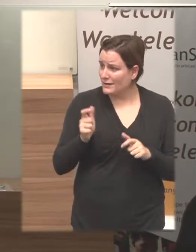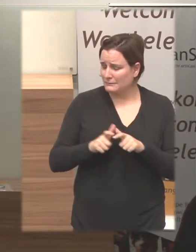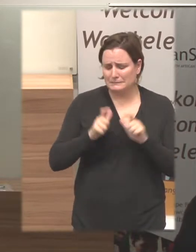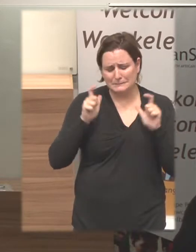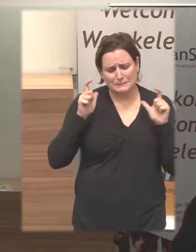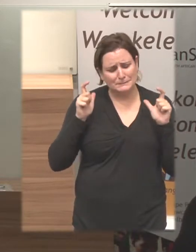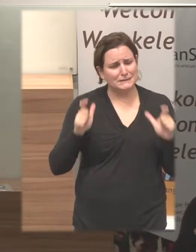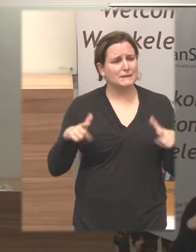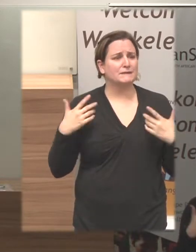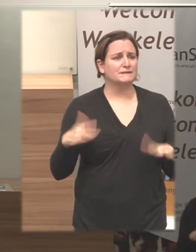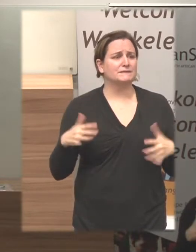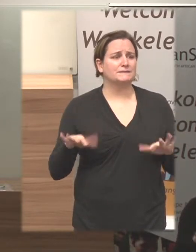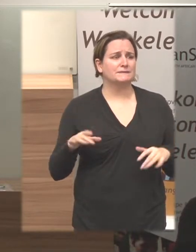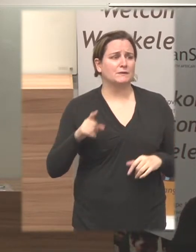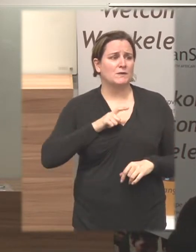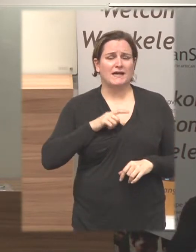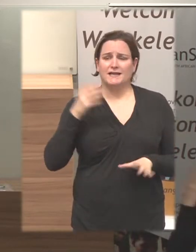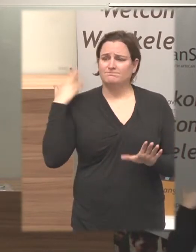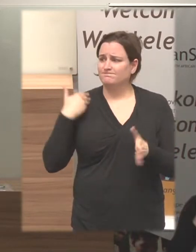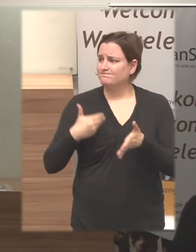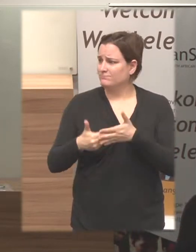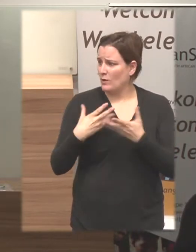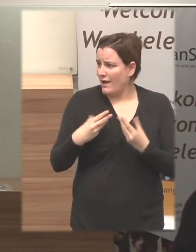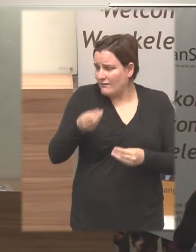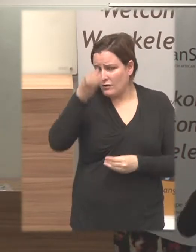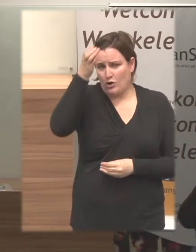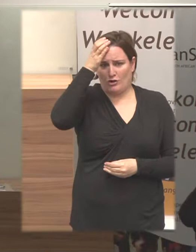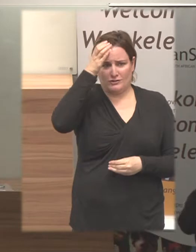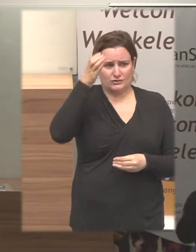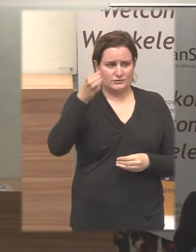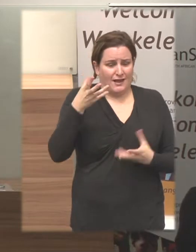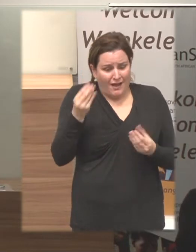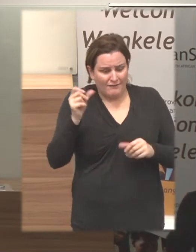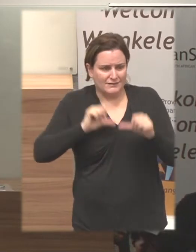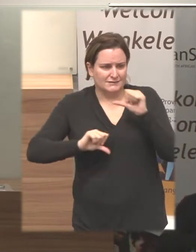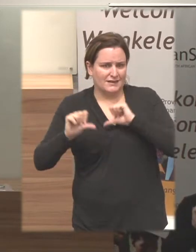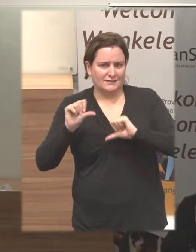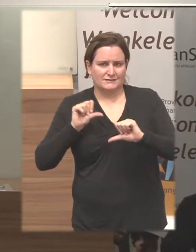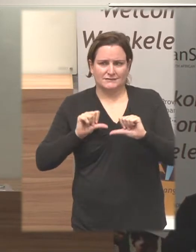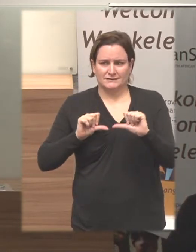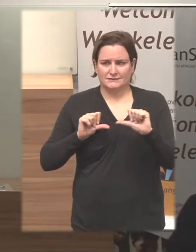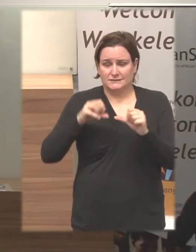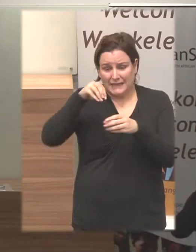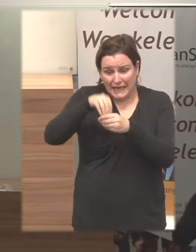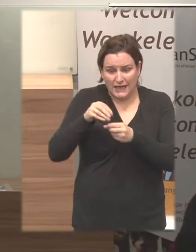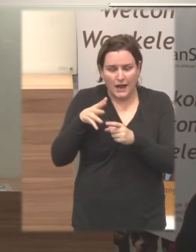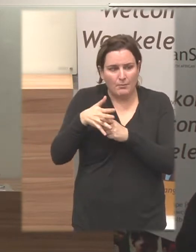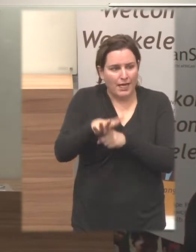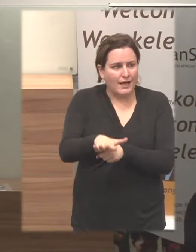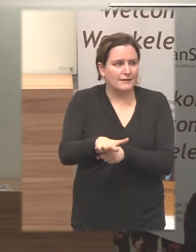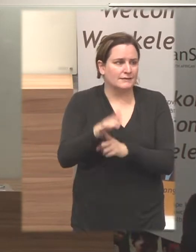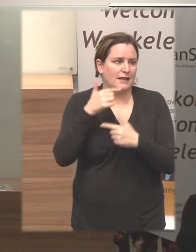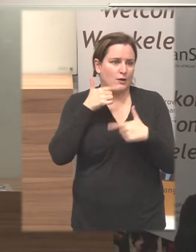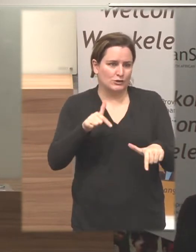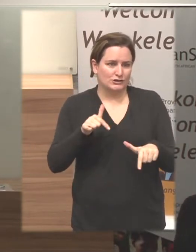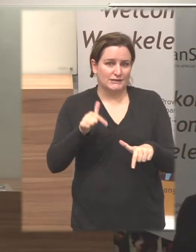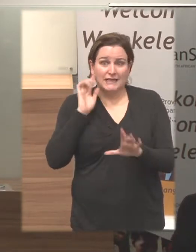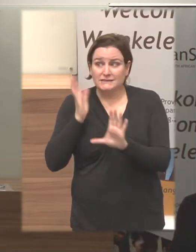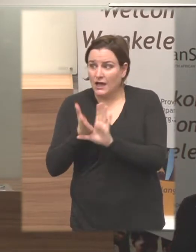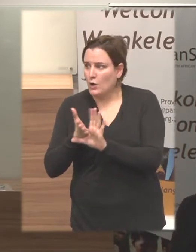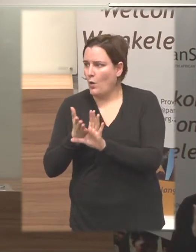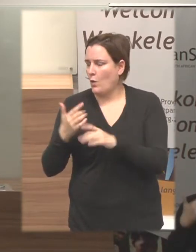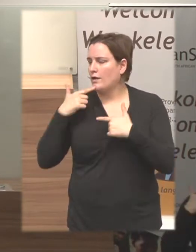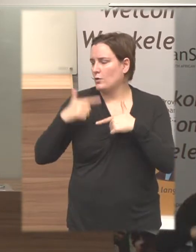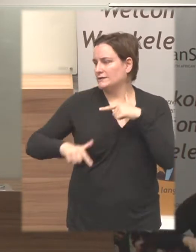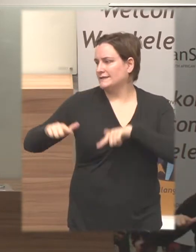the science that's created, the knowledge that's created in the discipline of applied linguistics and psycholinguistics.